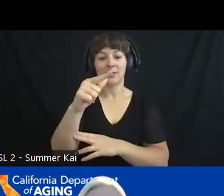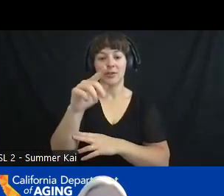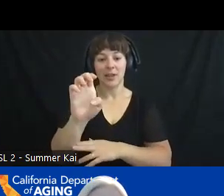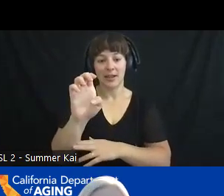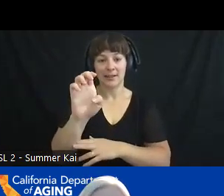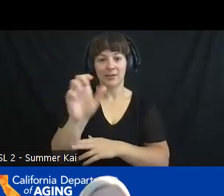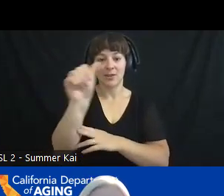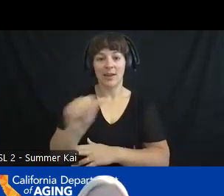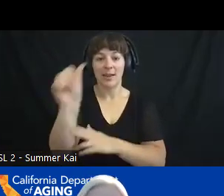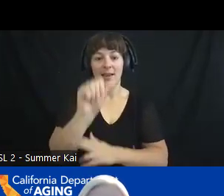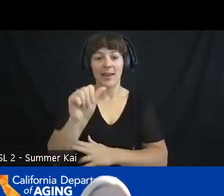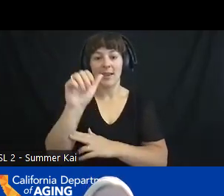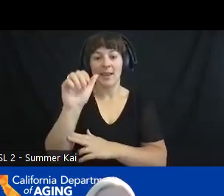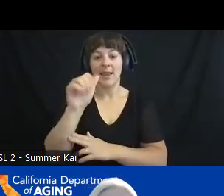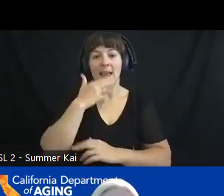E-N-G-A-G-E,